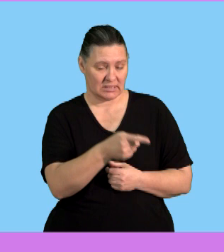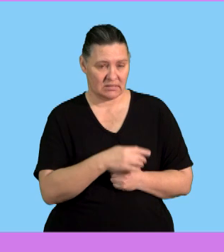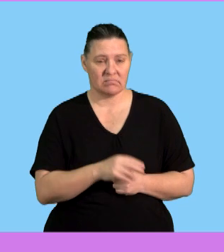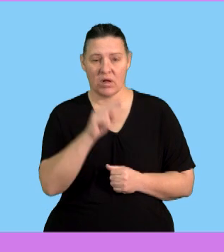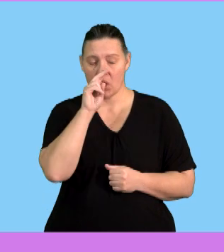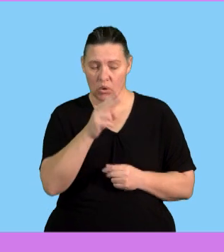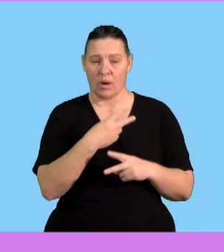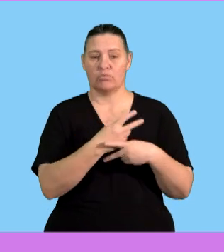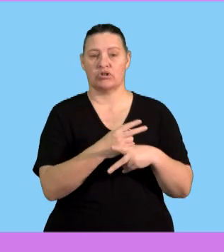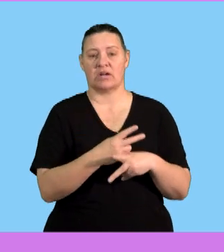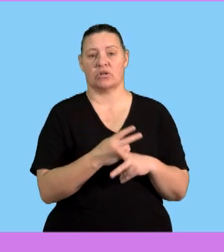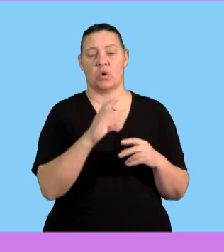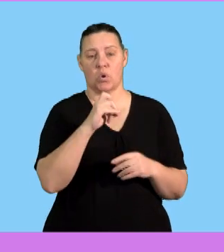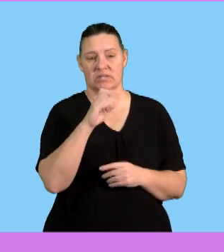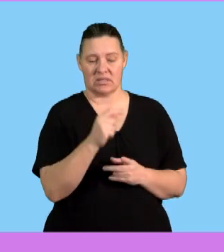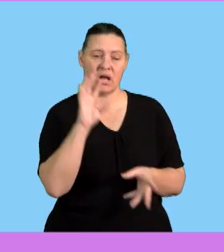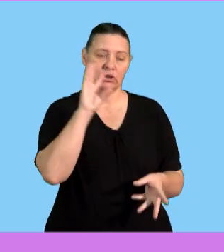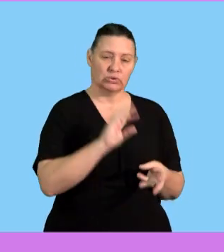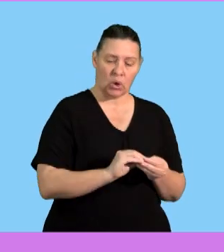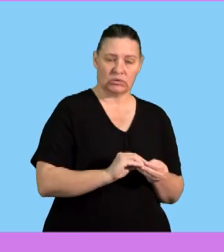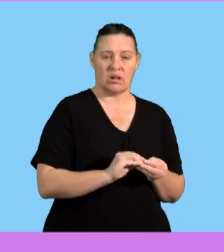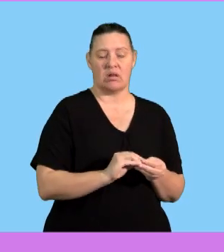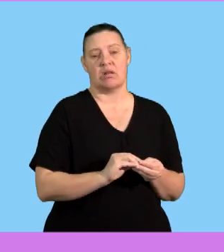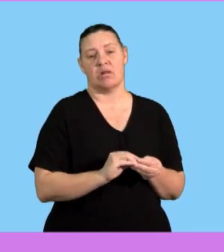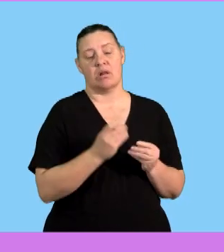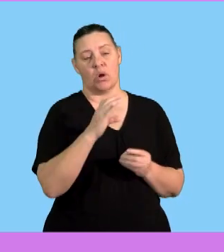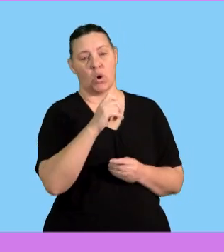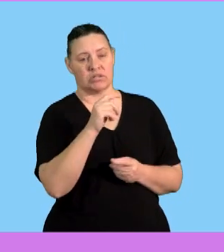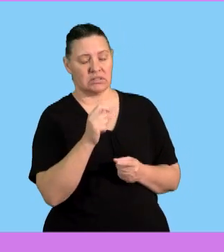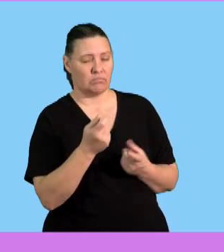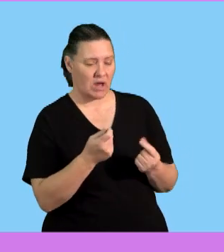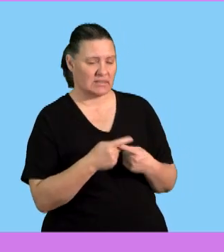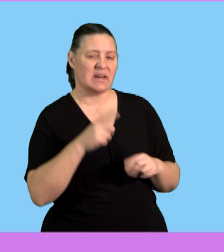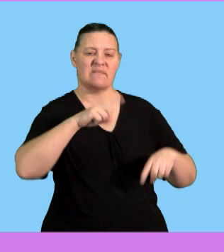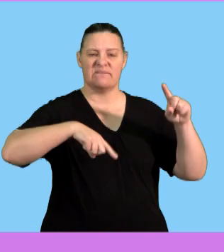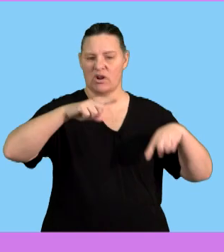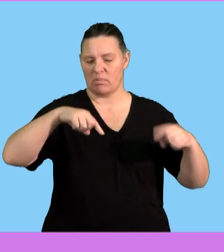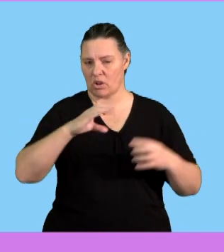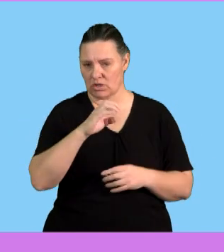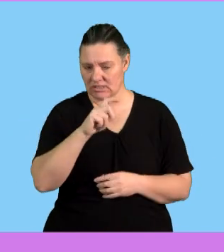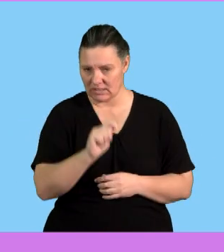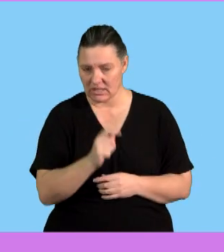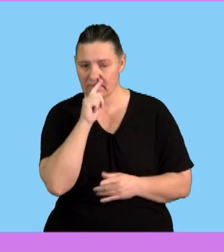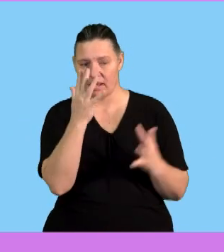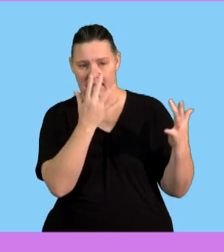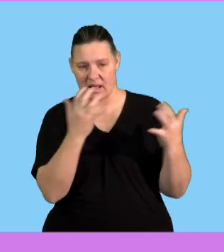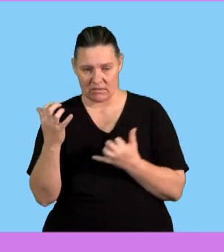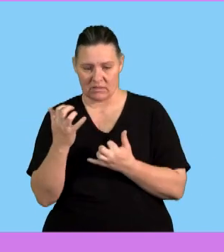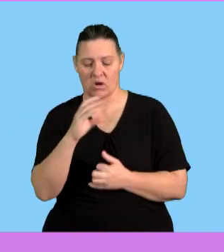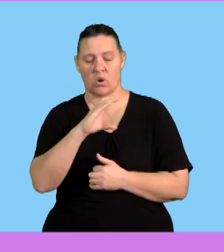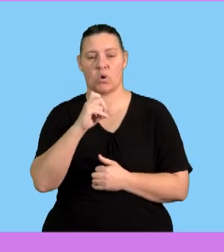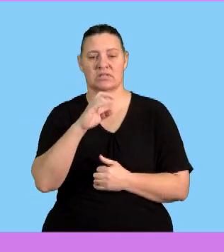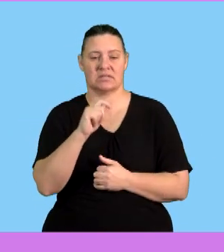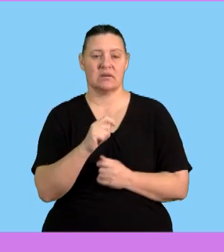is we're going to look at production cost and total cost price, variable cost, and then calculating